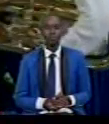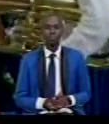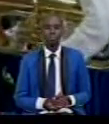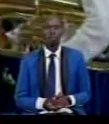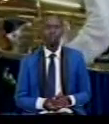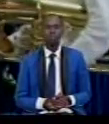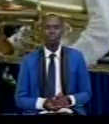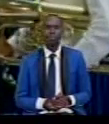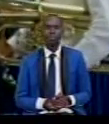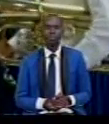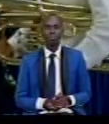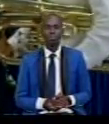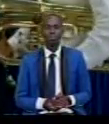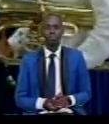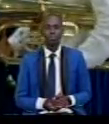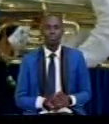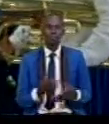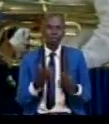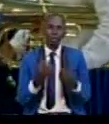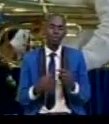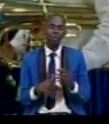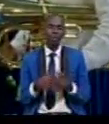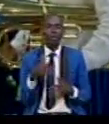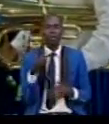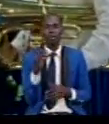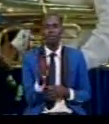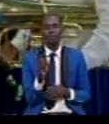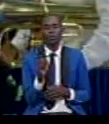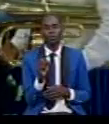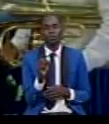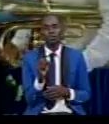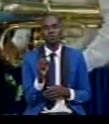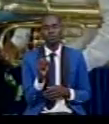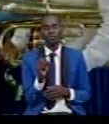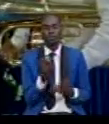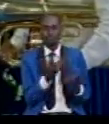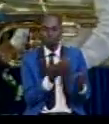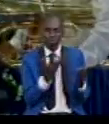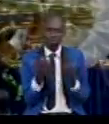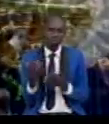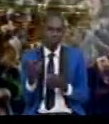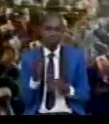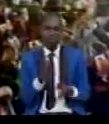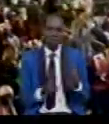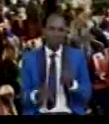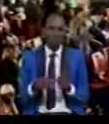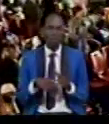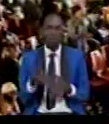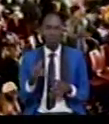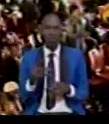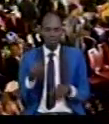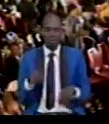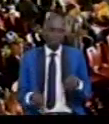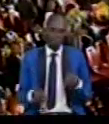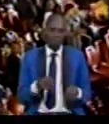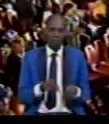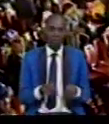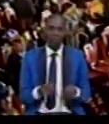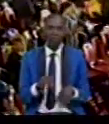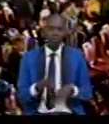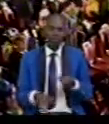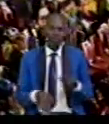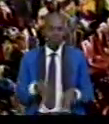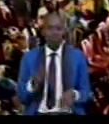Coming out, bring them out. The lame walking out, bring them